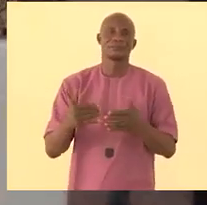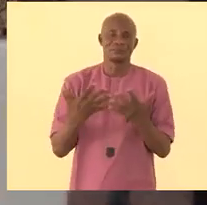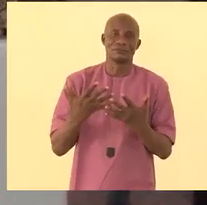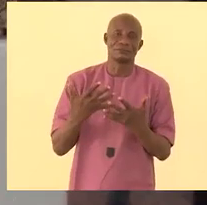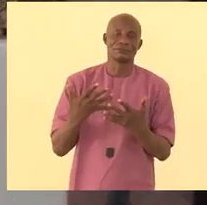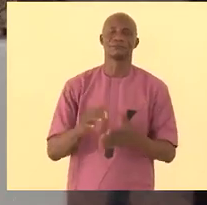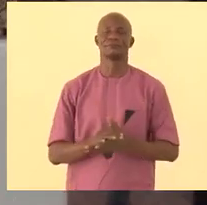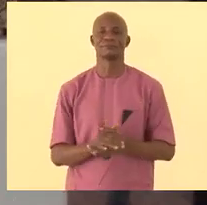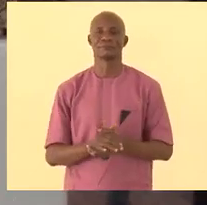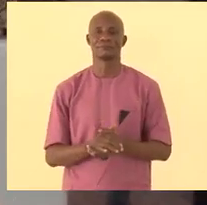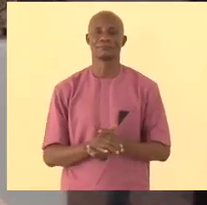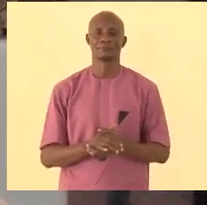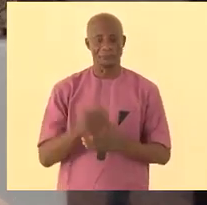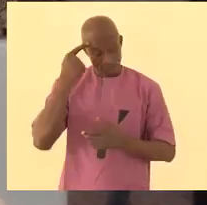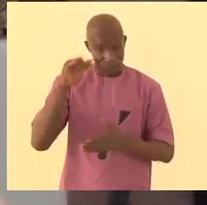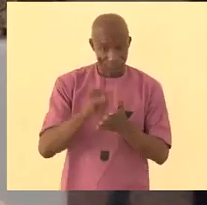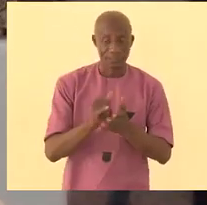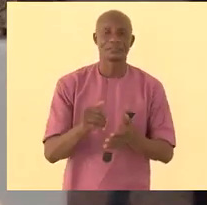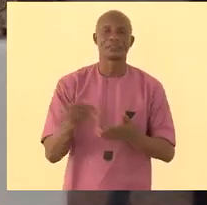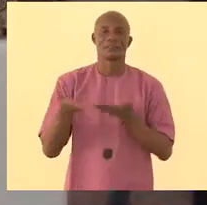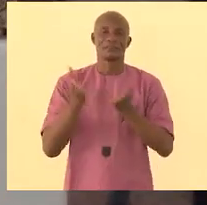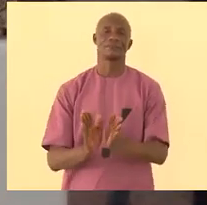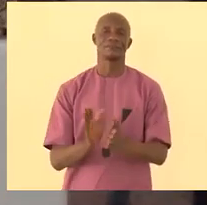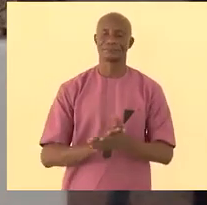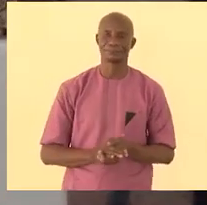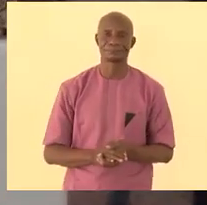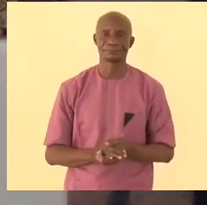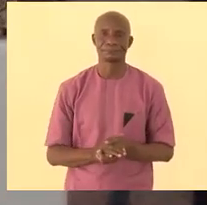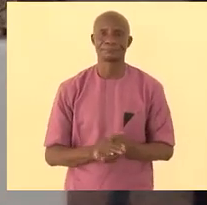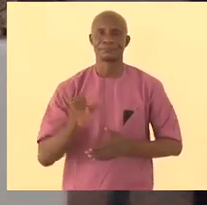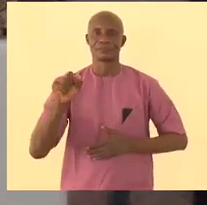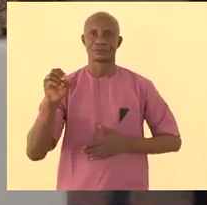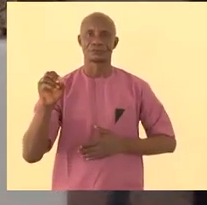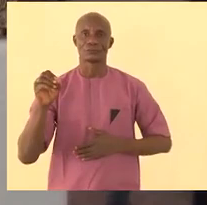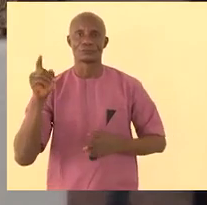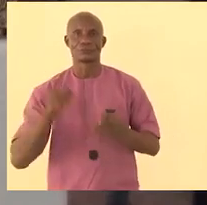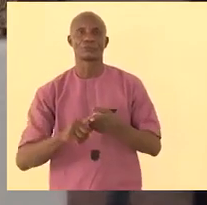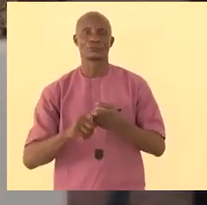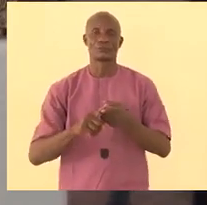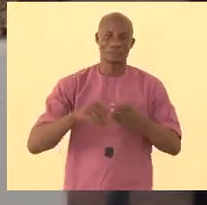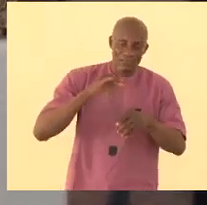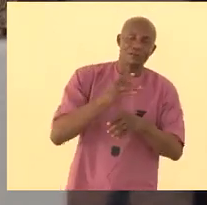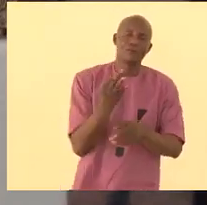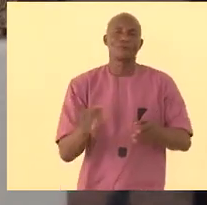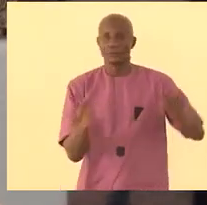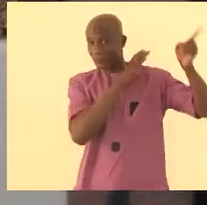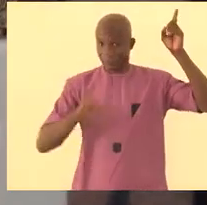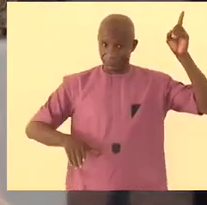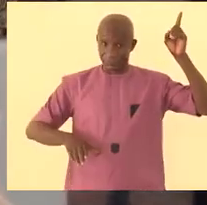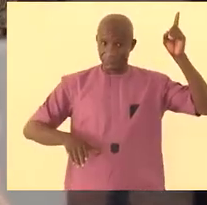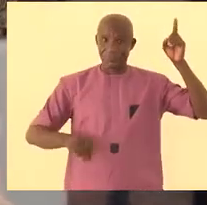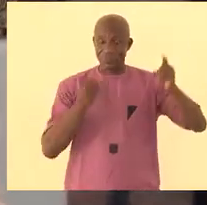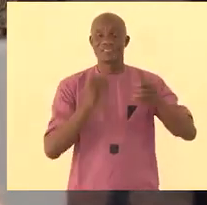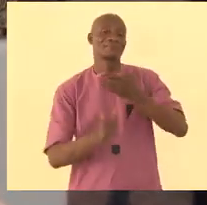a fatal day for that steward. So to the enemies of Christ, his return